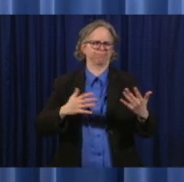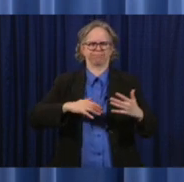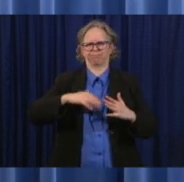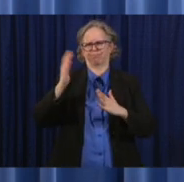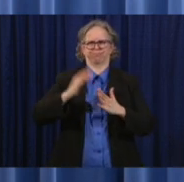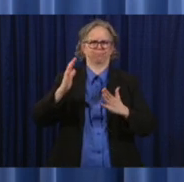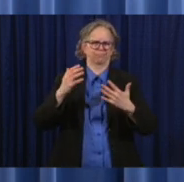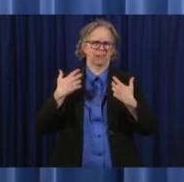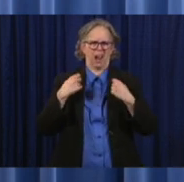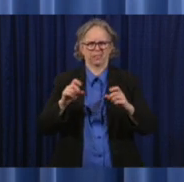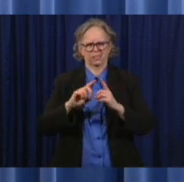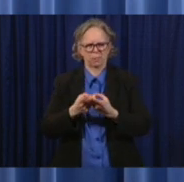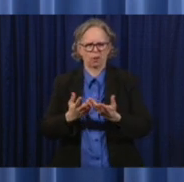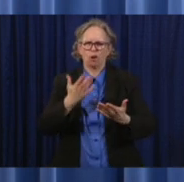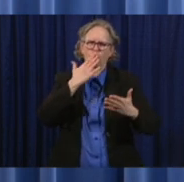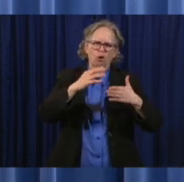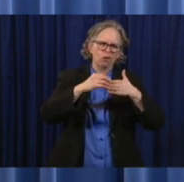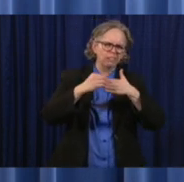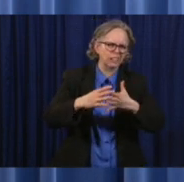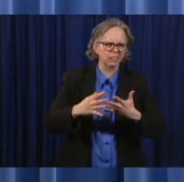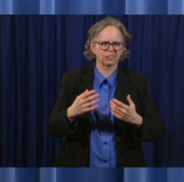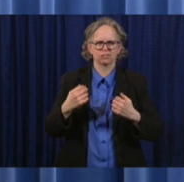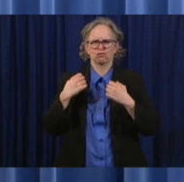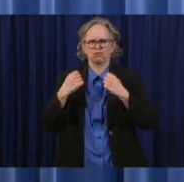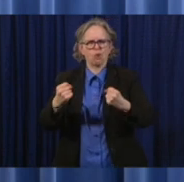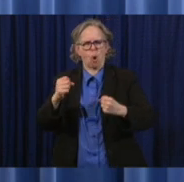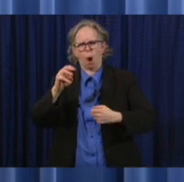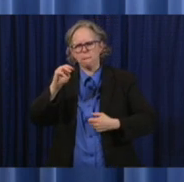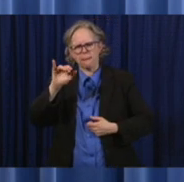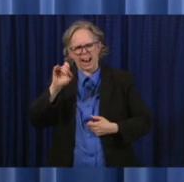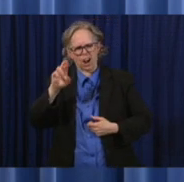strong mayor, and we've worked very closely with both of them